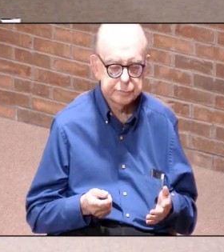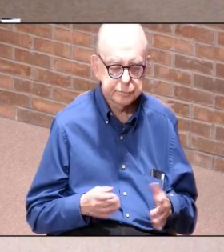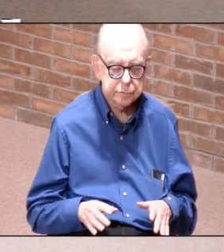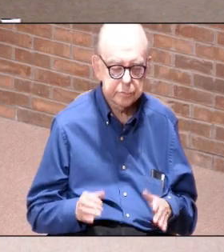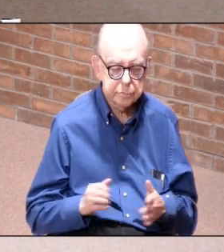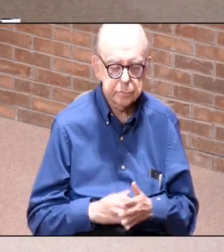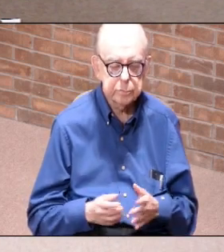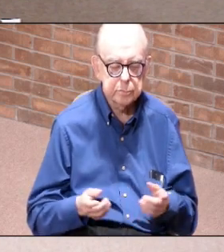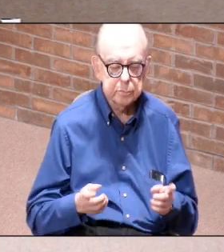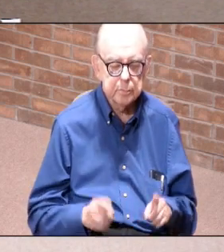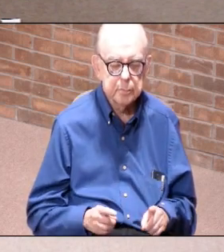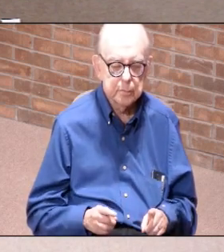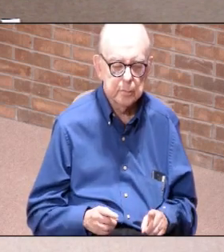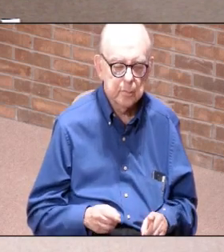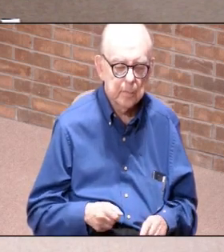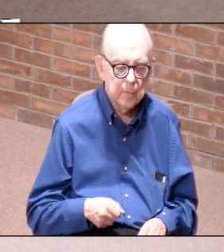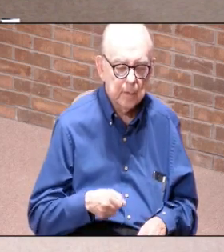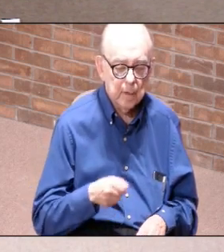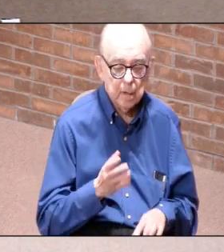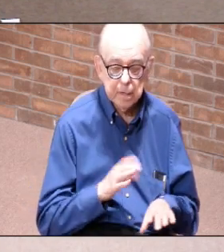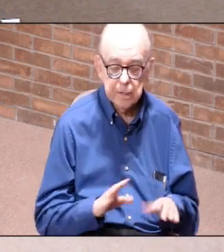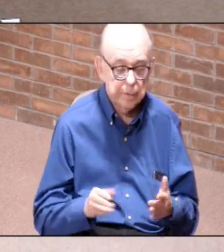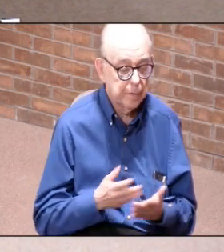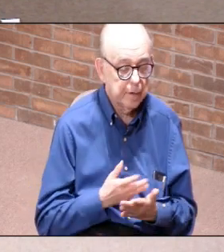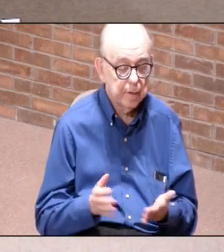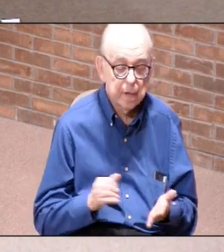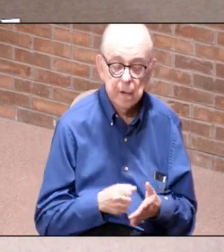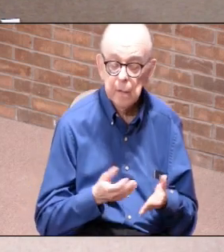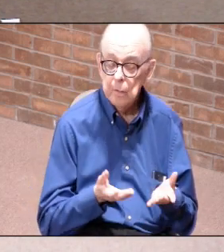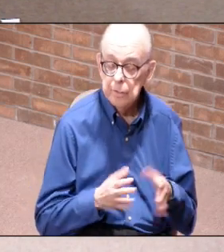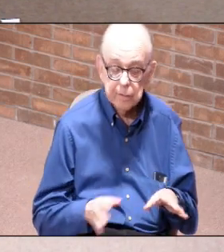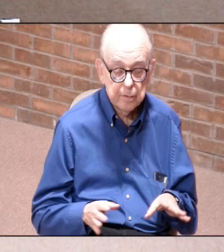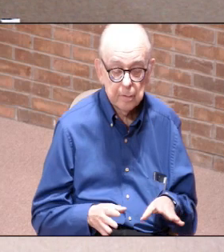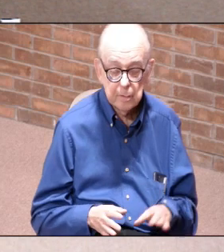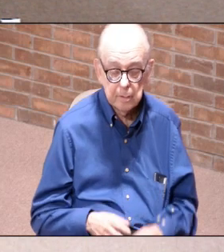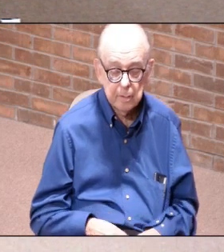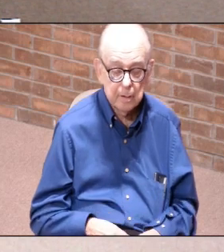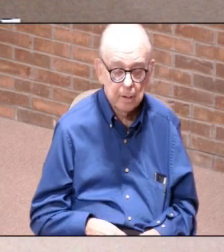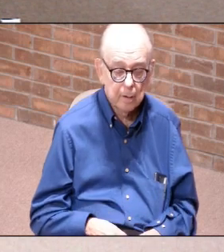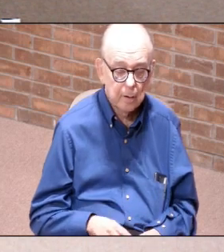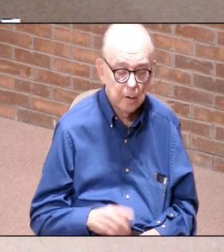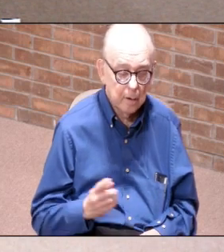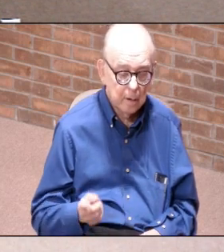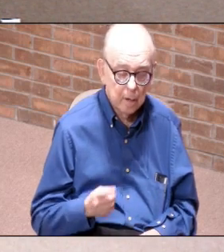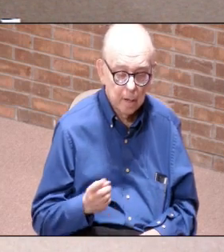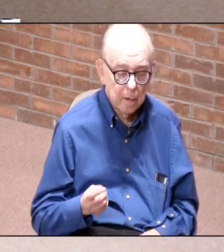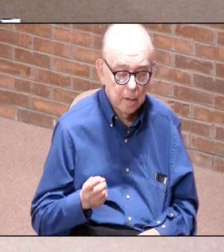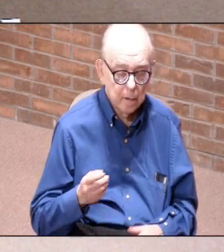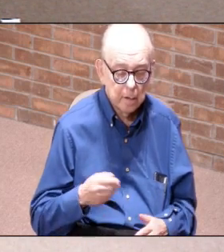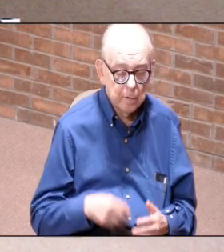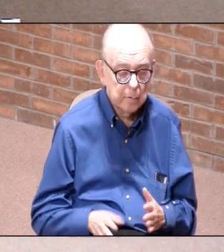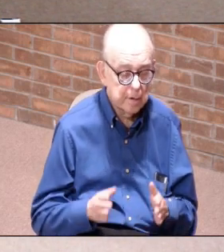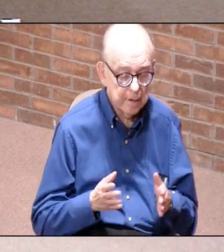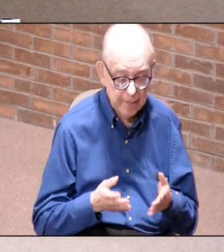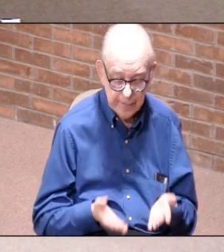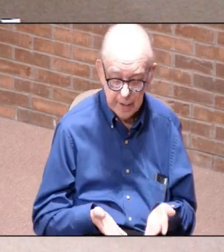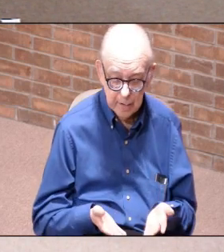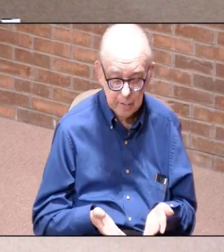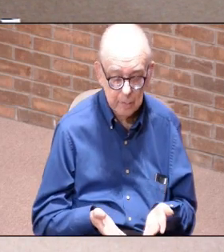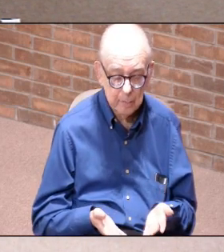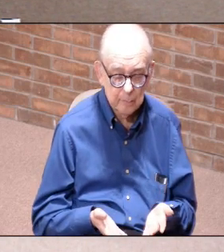How could that happen? God can do anything he wanted to. He already made the thing. It was already in existence.